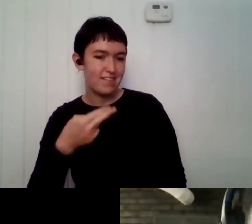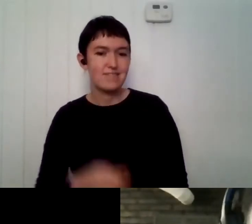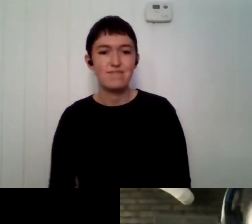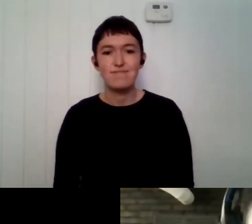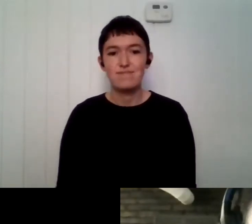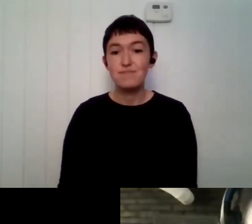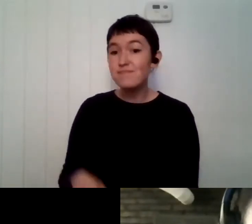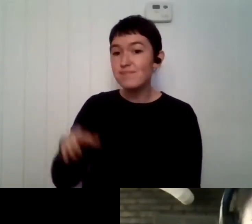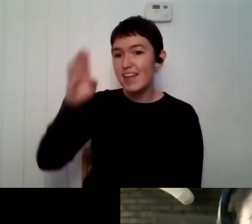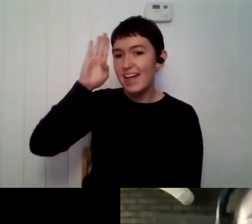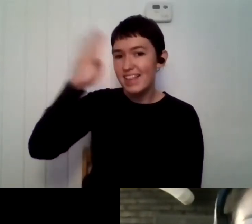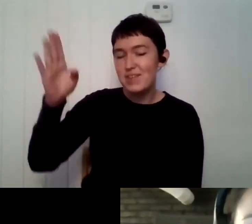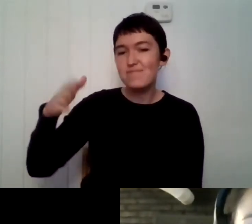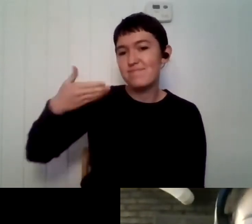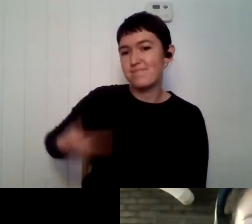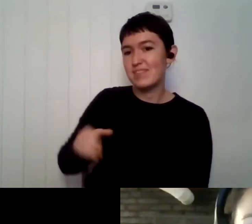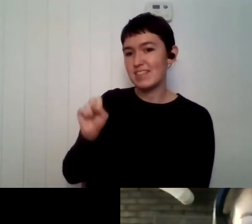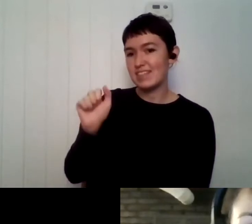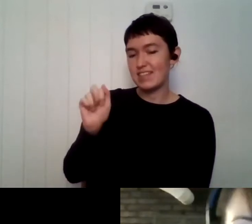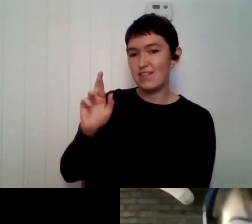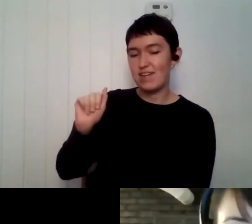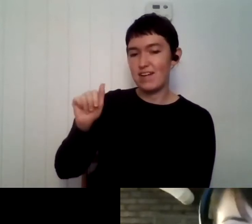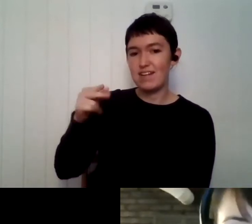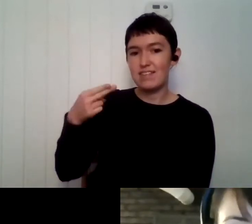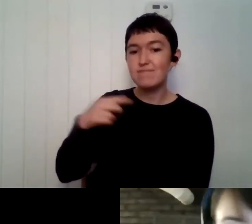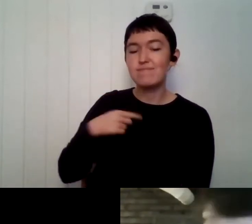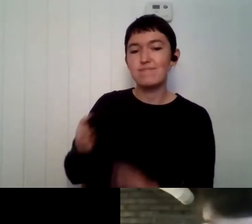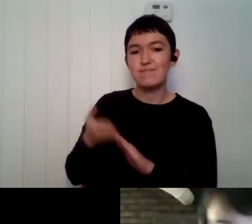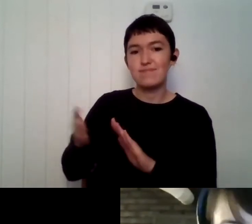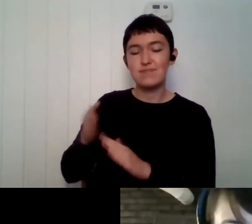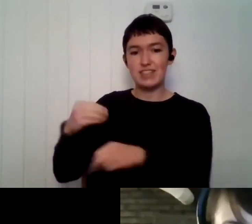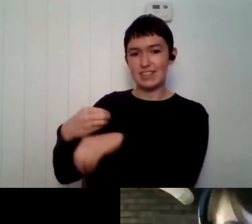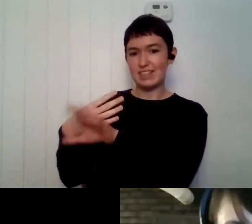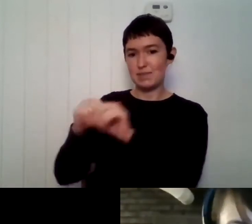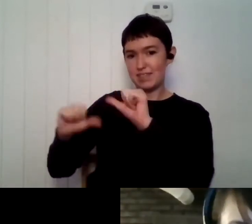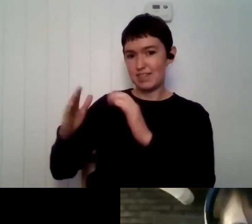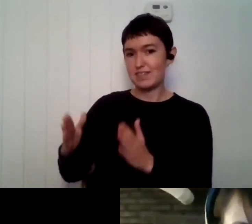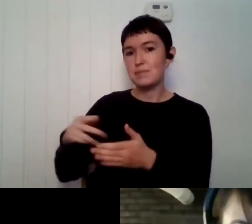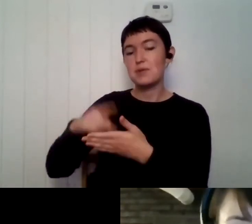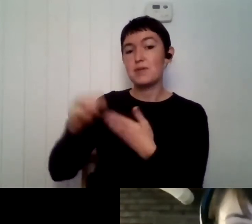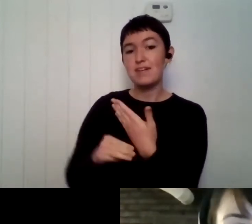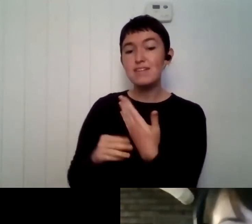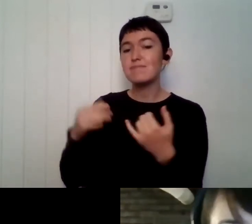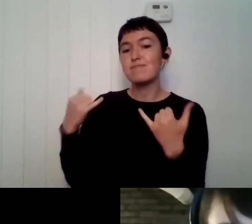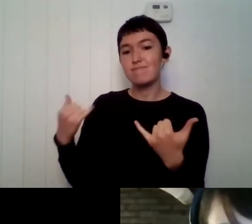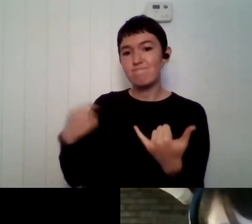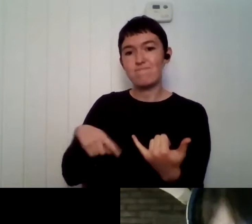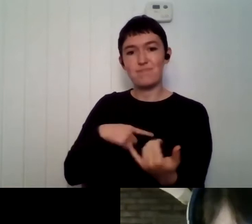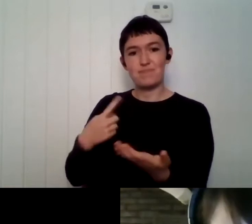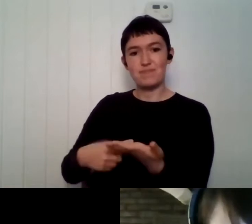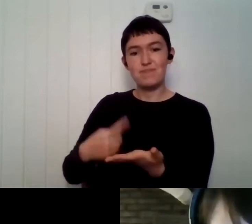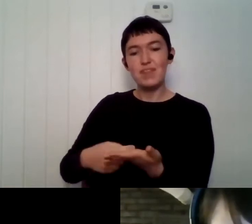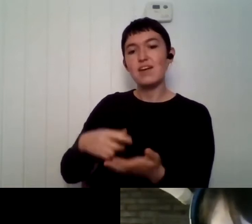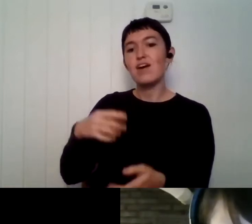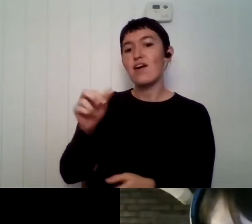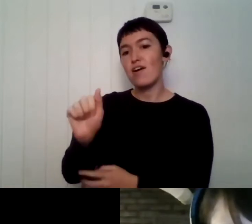All right. Hello, everyone. My name is Sarah McNulty. I run the Skype Scientist program, and today we are going to be talking all about the